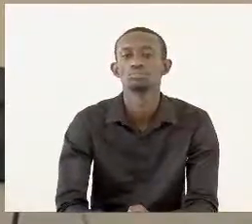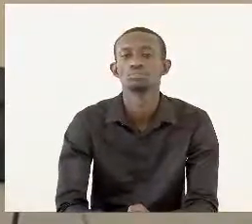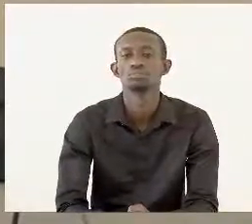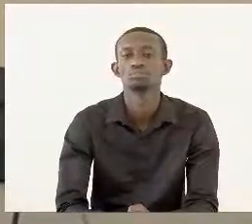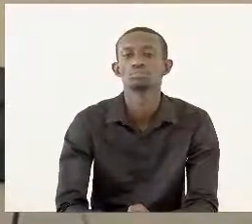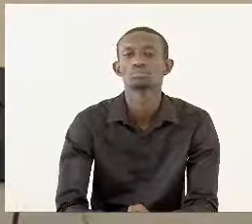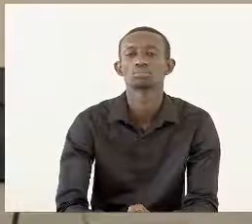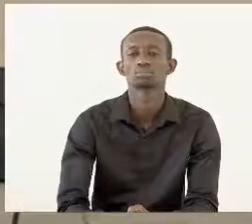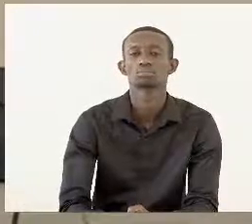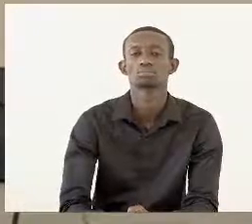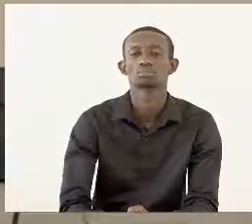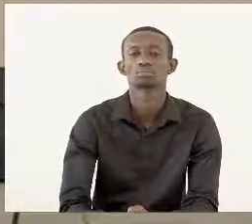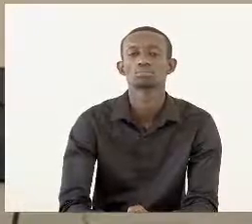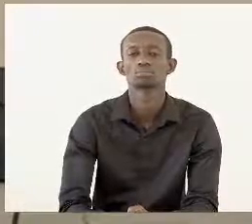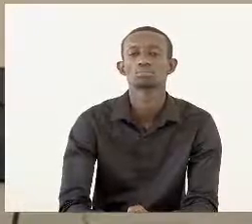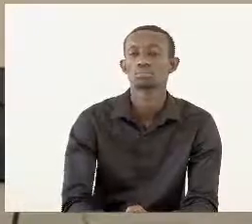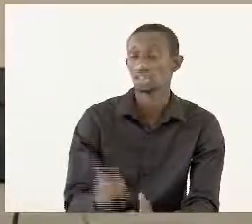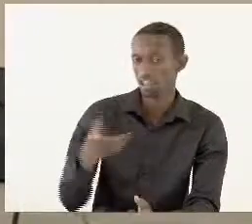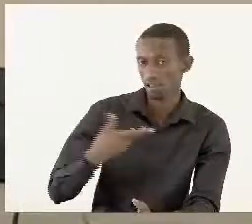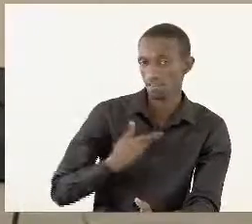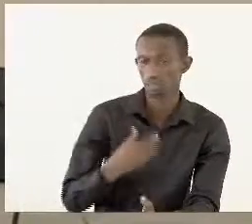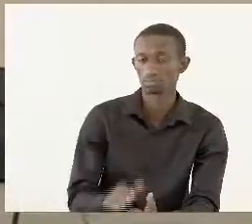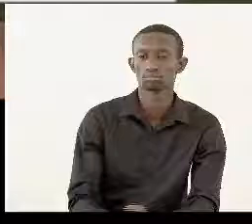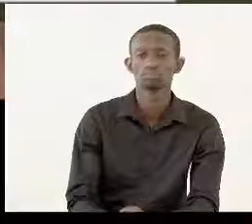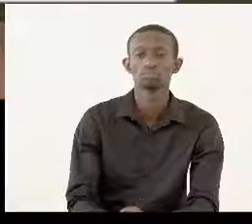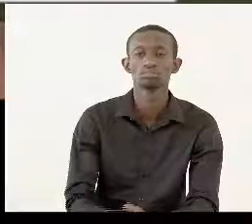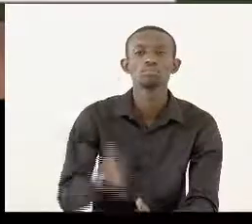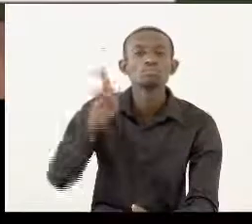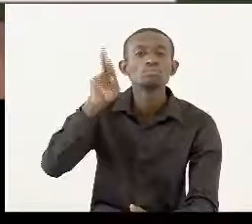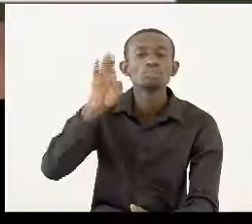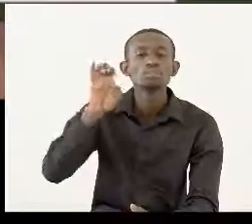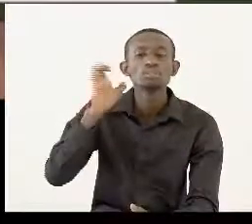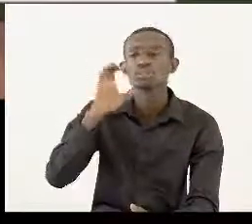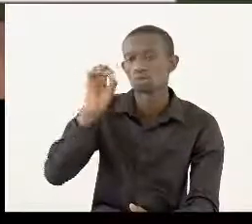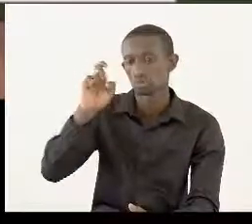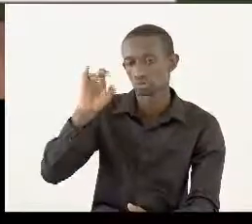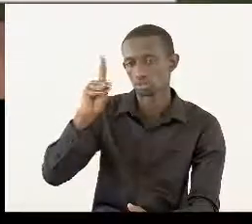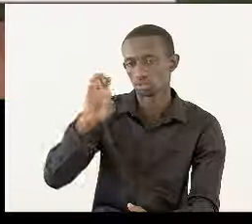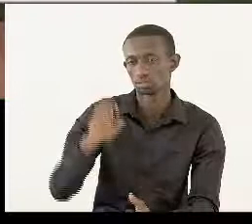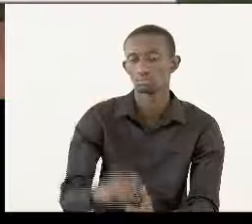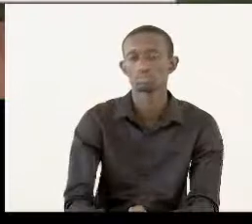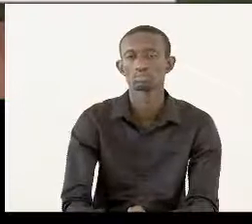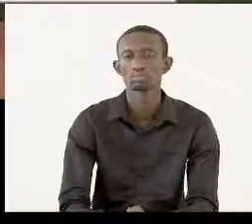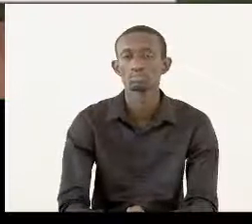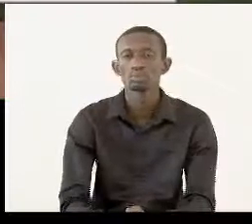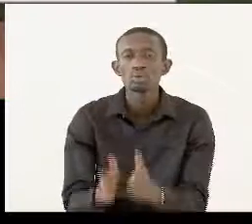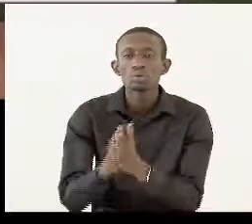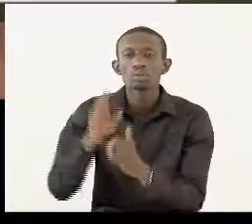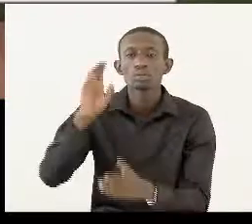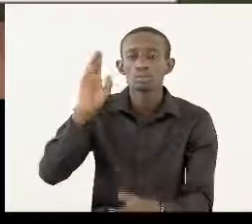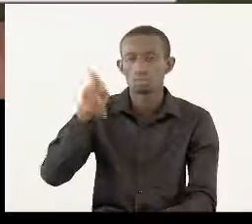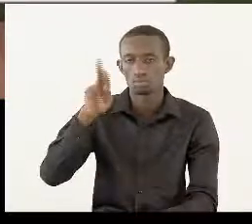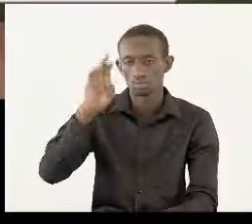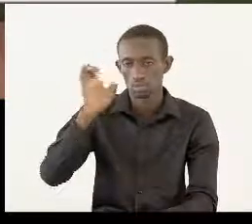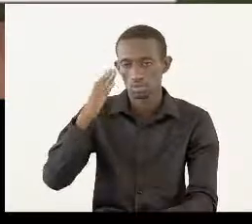Normal oxides. And we also have peroxides. With peroxides, you can see that we